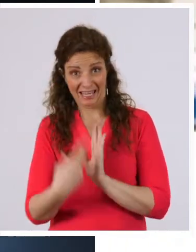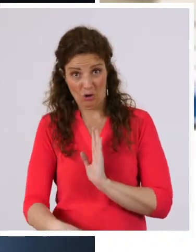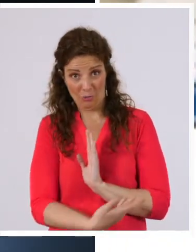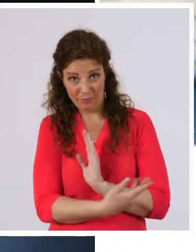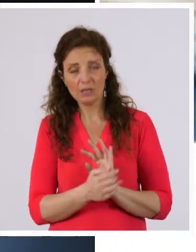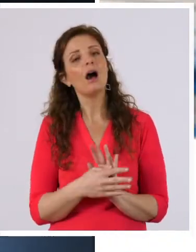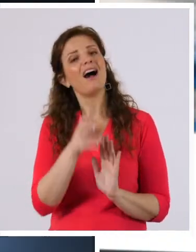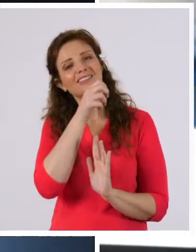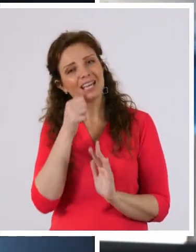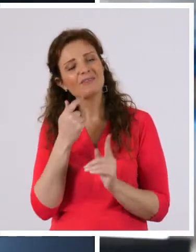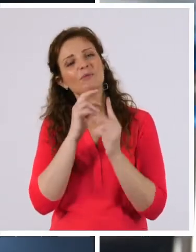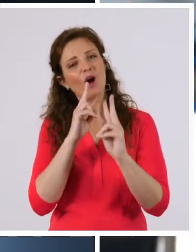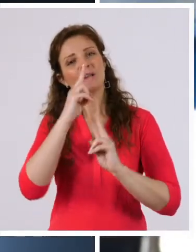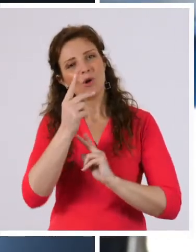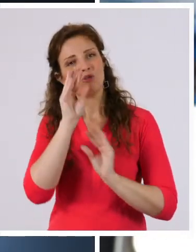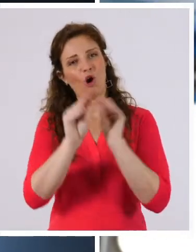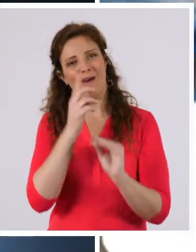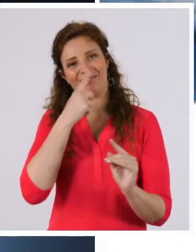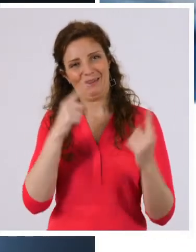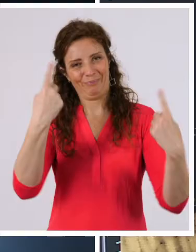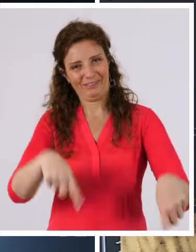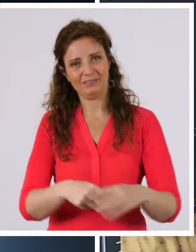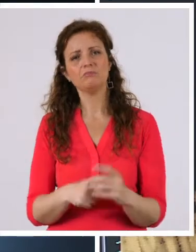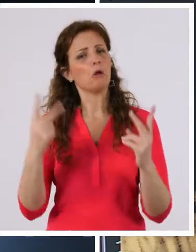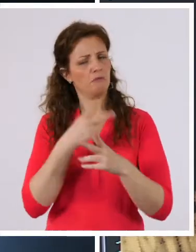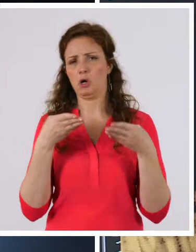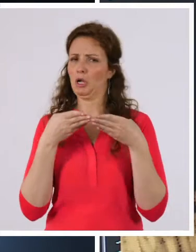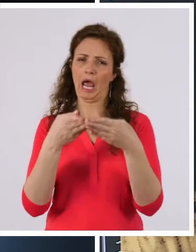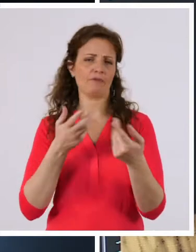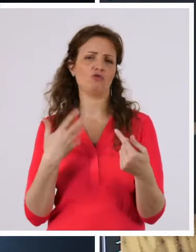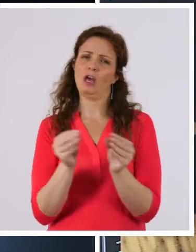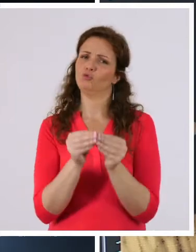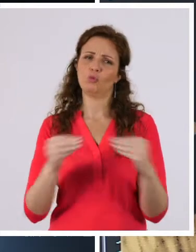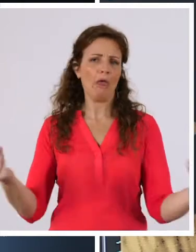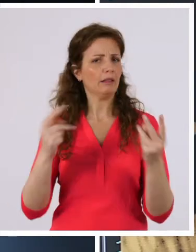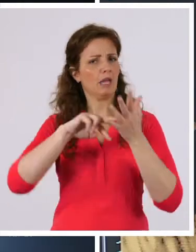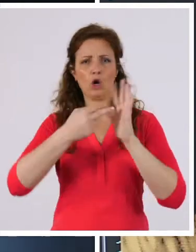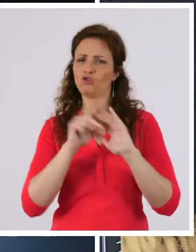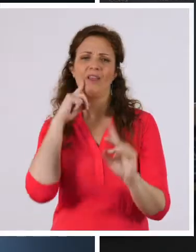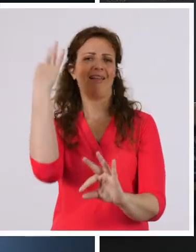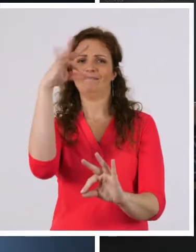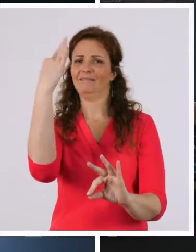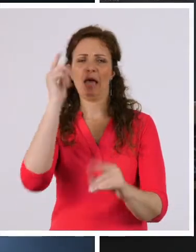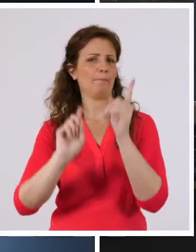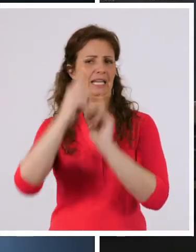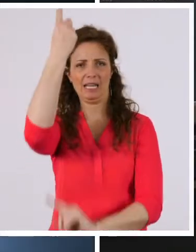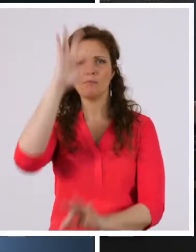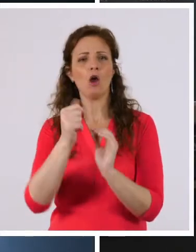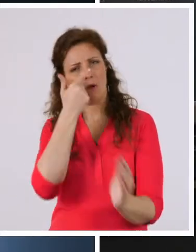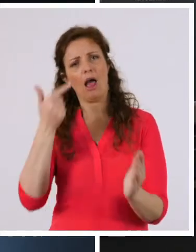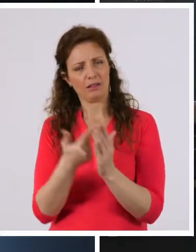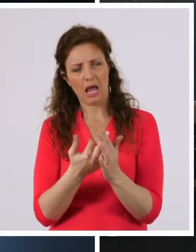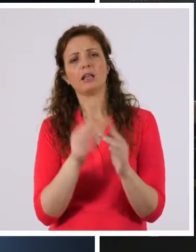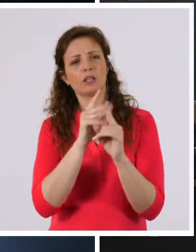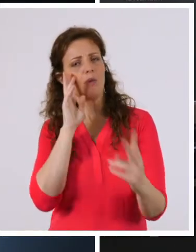these questions. Even though this ship is equipped with all the latest safety technologies capable of preventing and